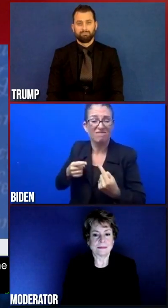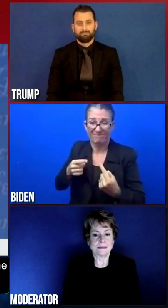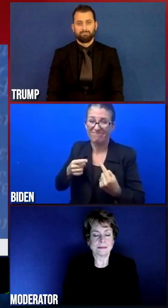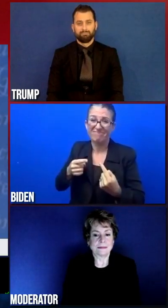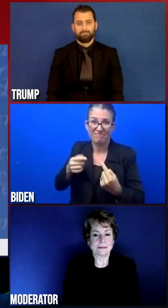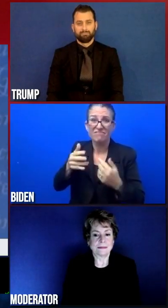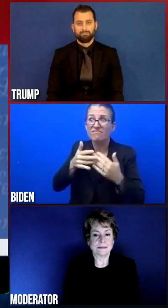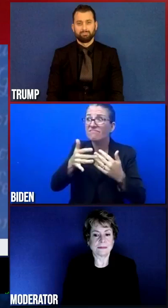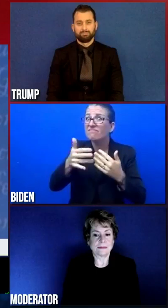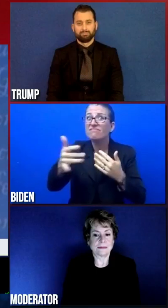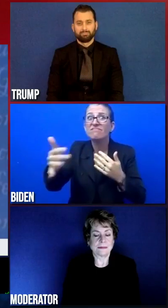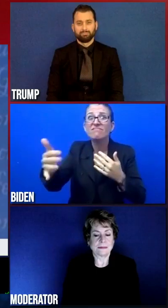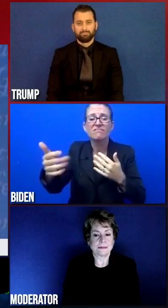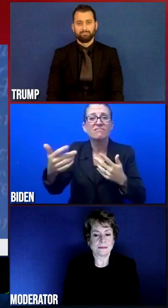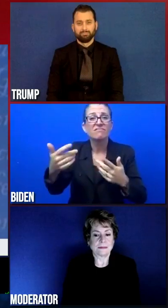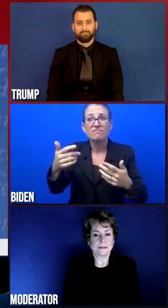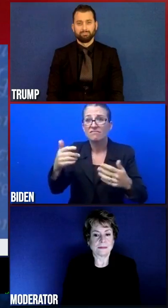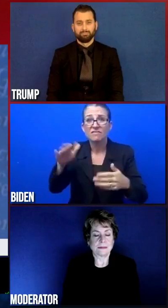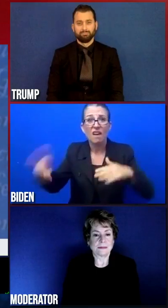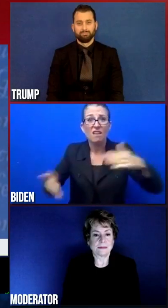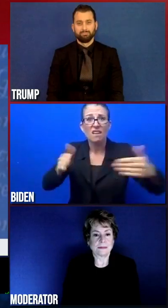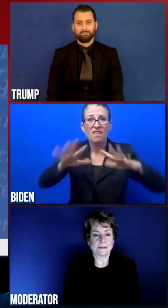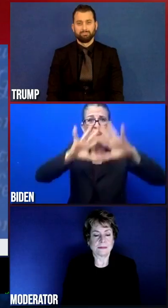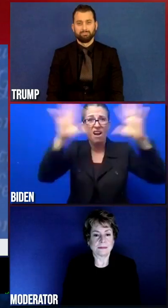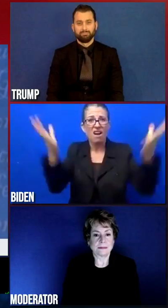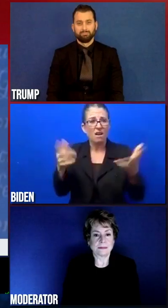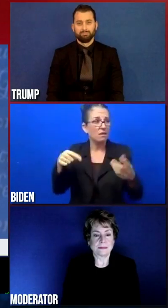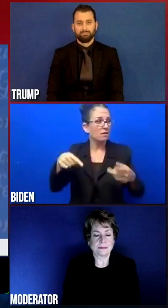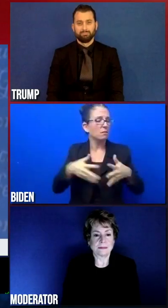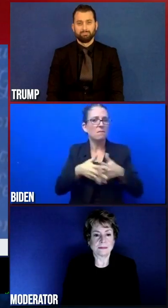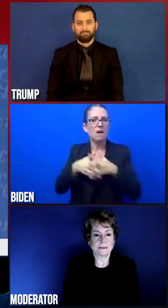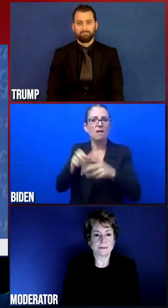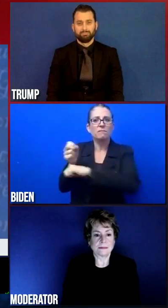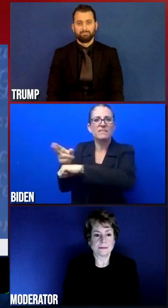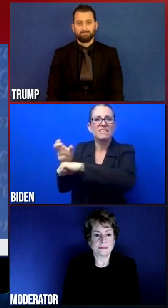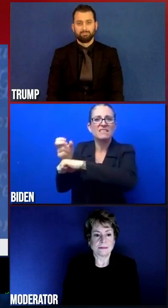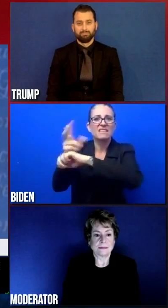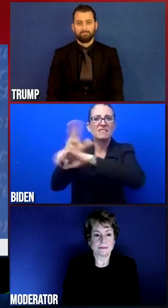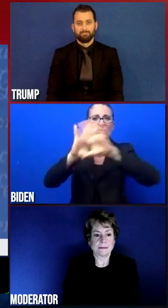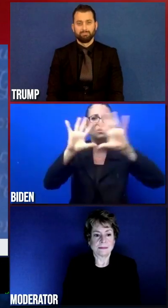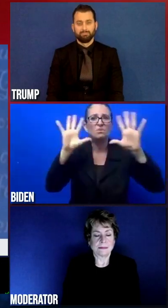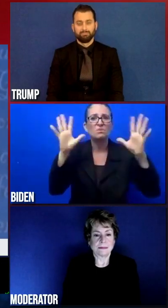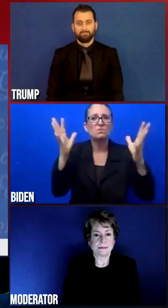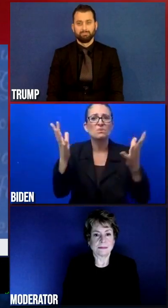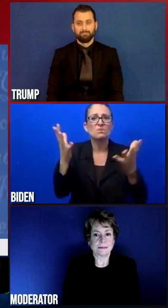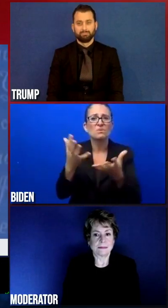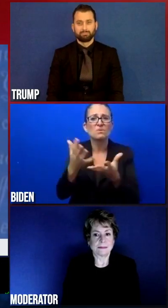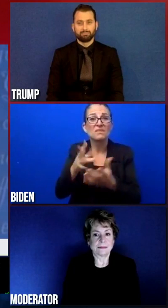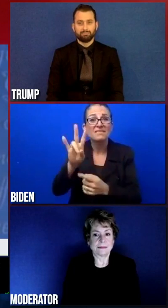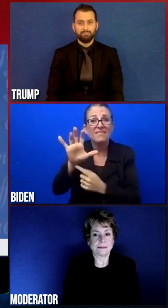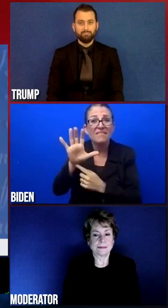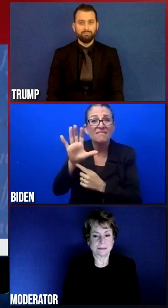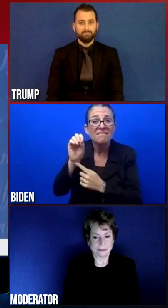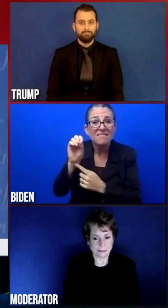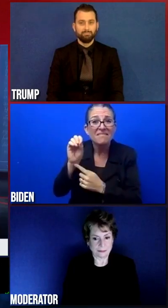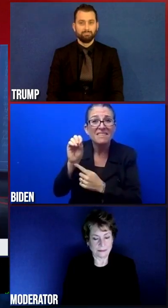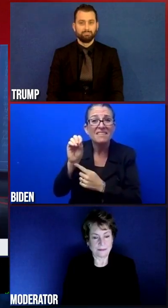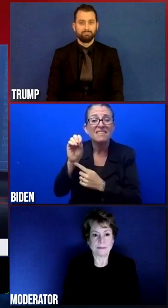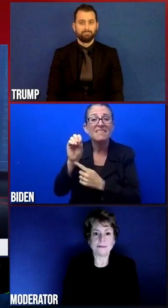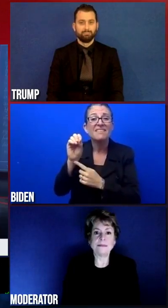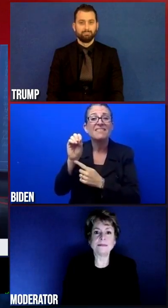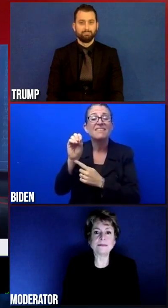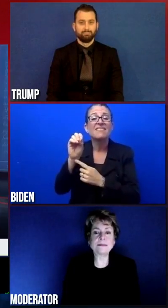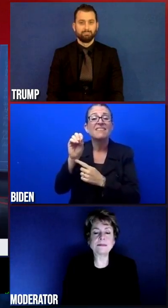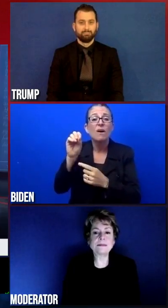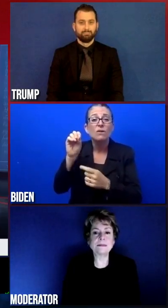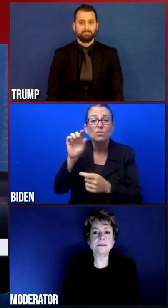addition to that, about between 750 and 1,000 people a day are dying. When he was presented with that number, he said, it is what it